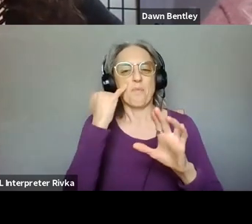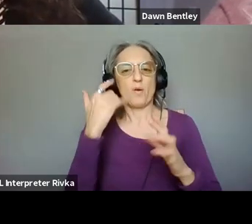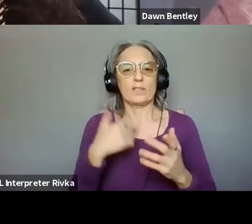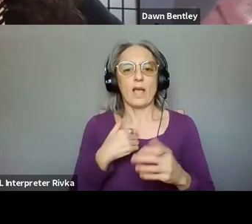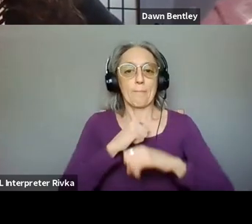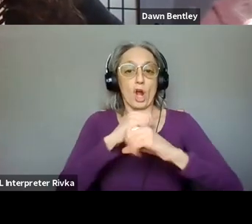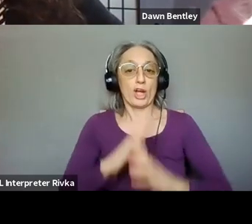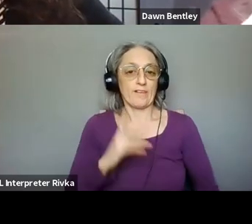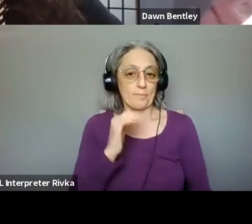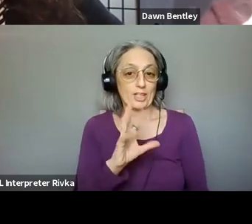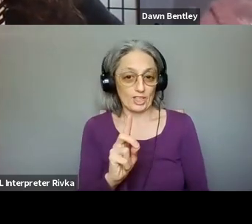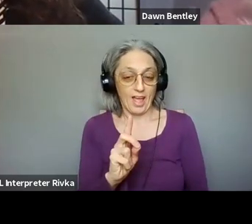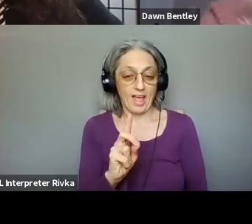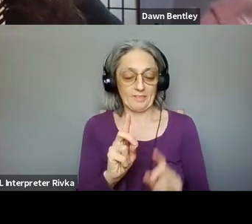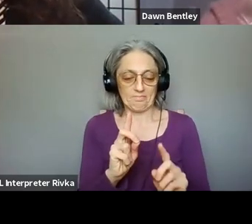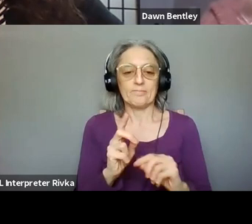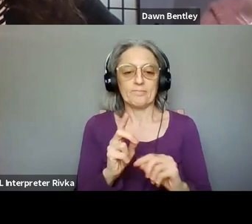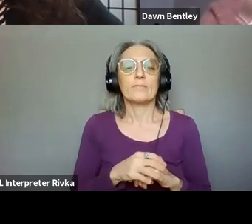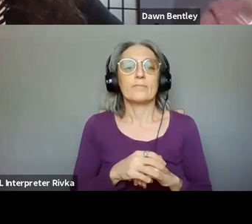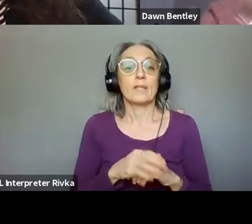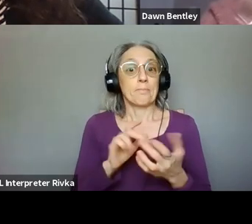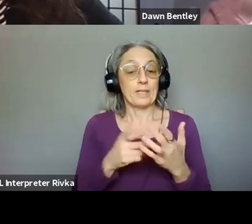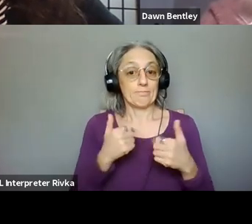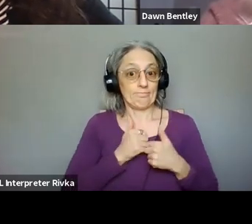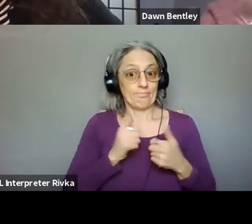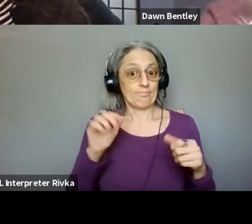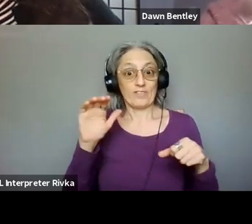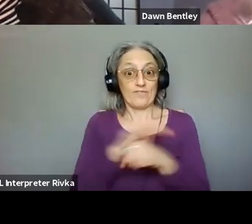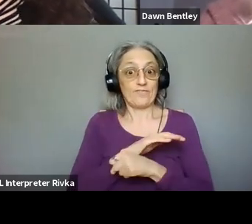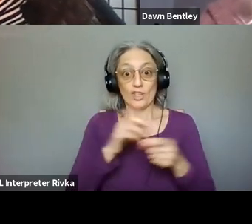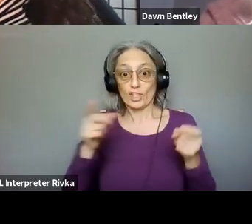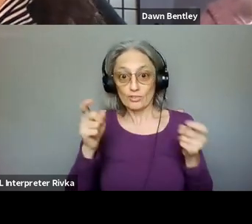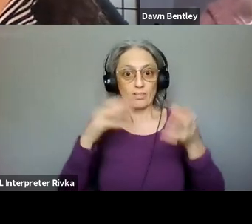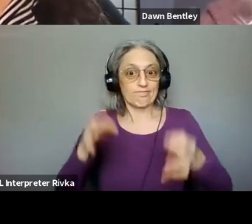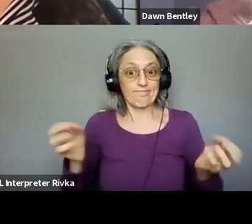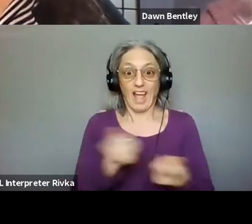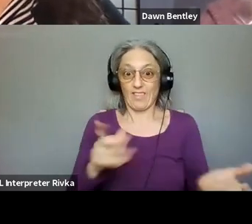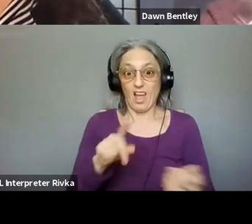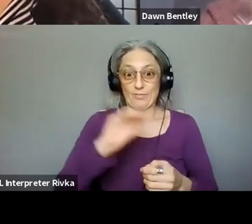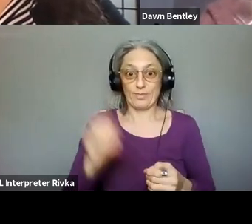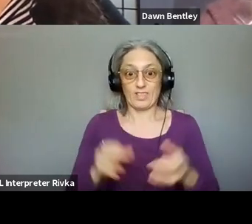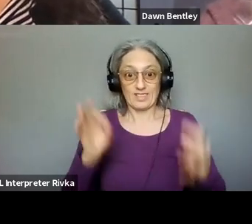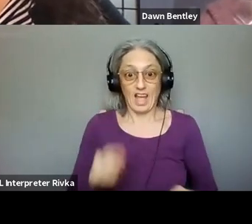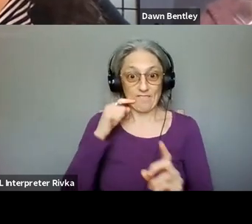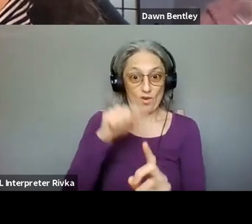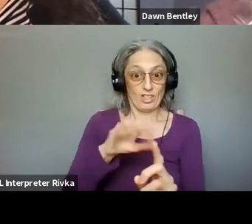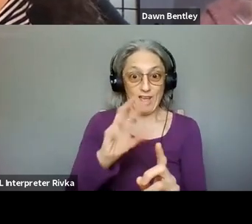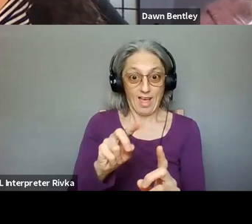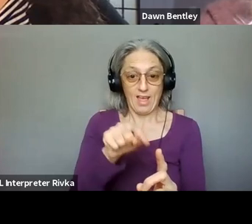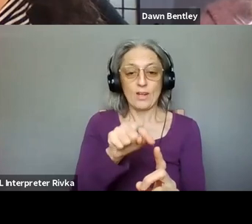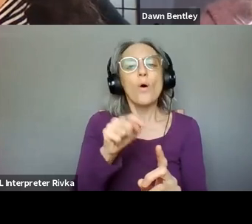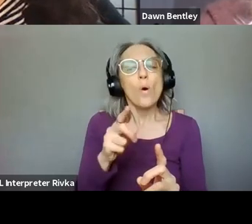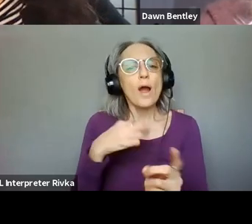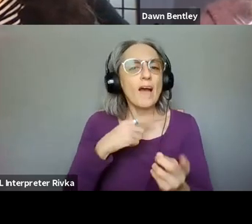mean I have full control over everything? I get to make all the decisions on absolutely everything, or are there different levels of